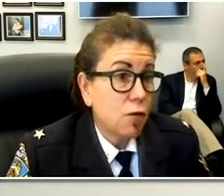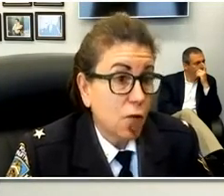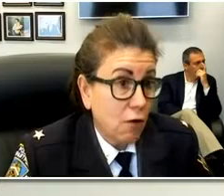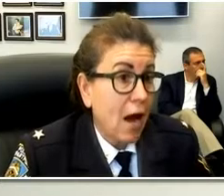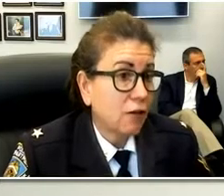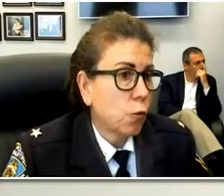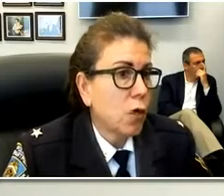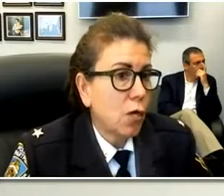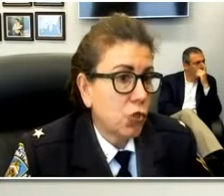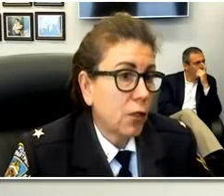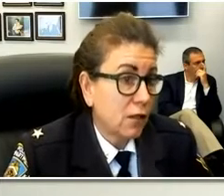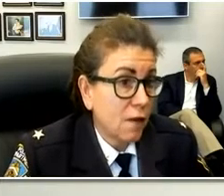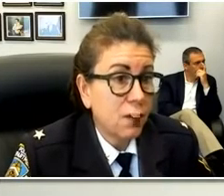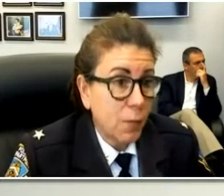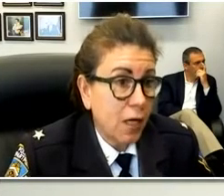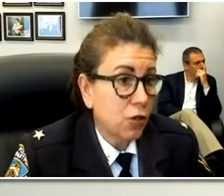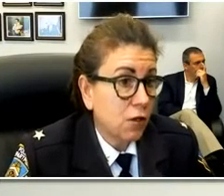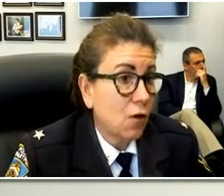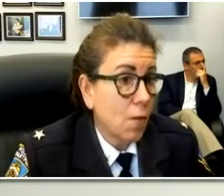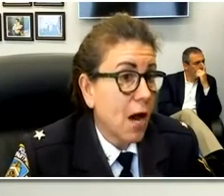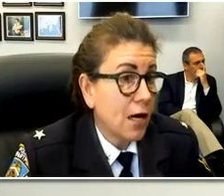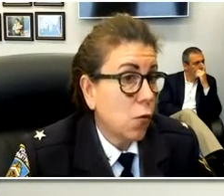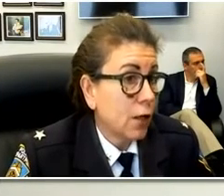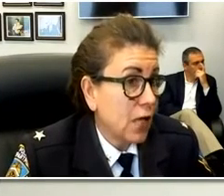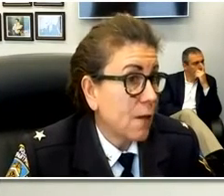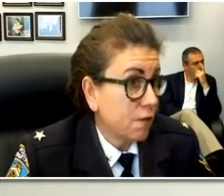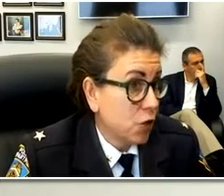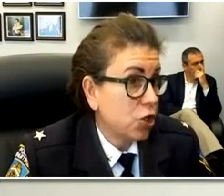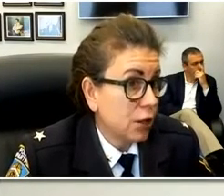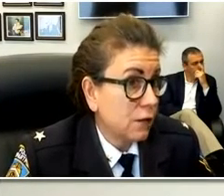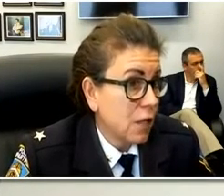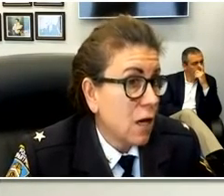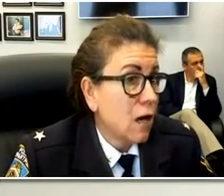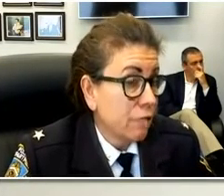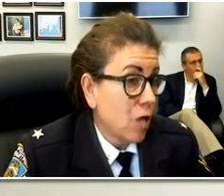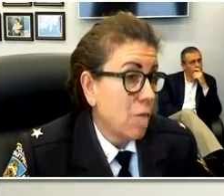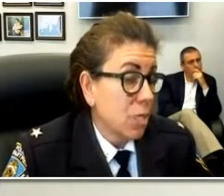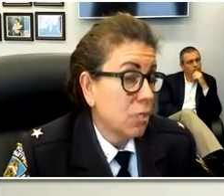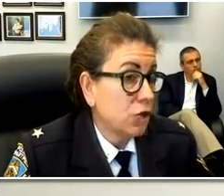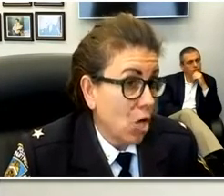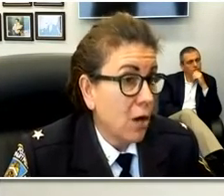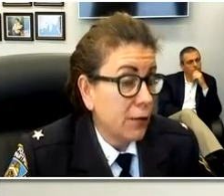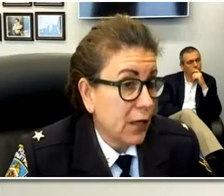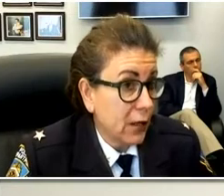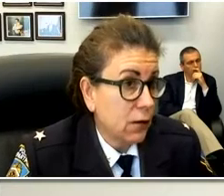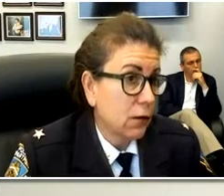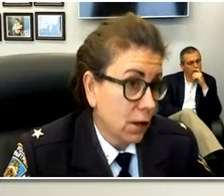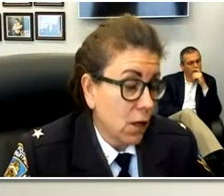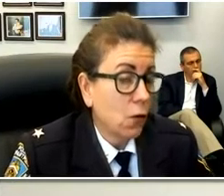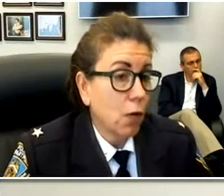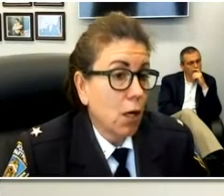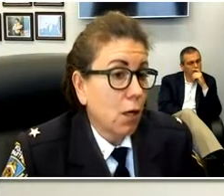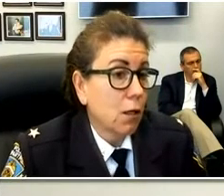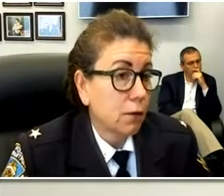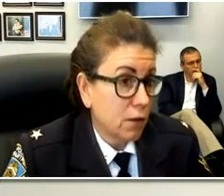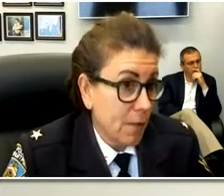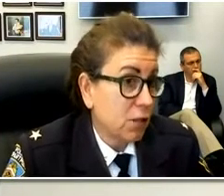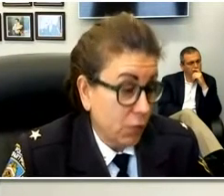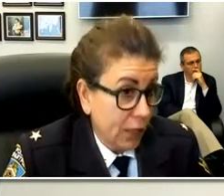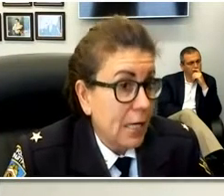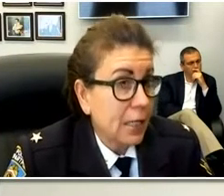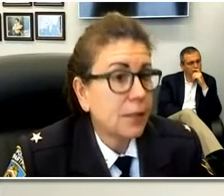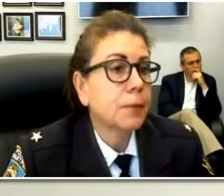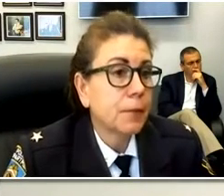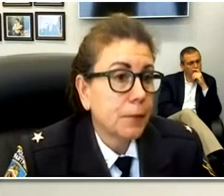to keep going because there are a lot of members on the call the chairs have questions so have a bunch of questions for commissioner Noel so I will come